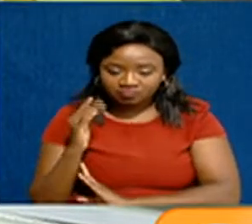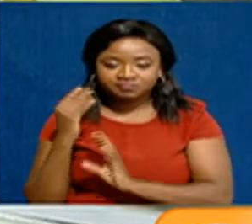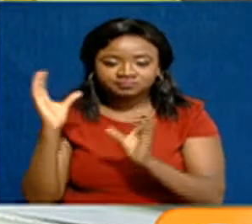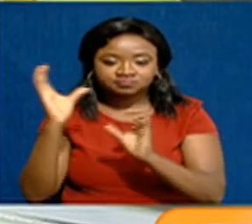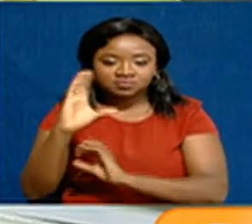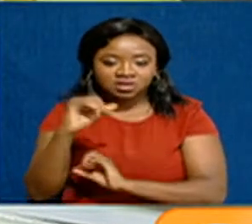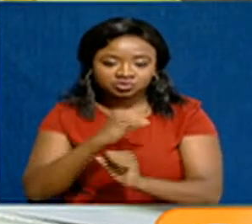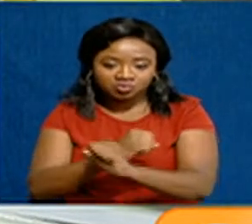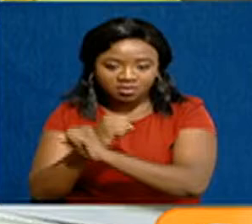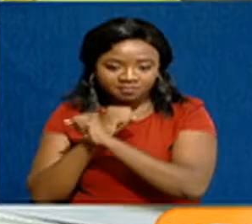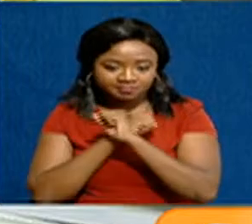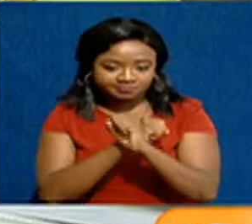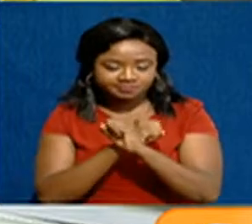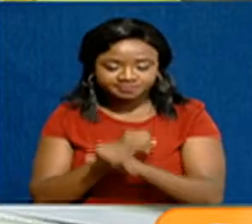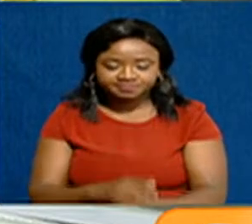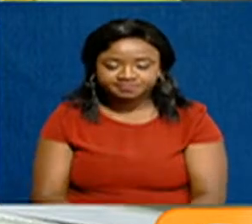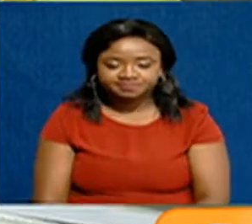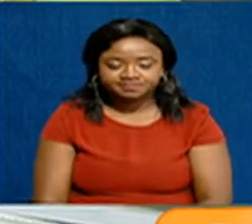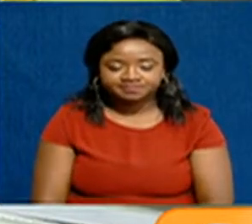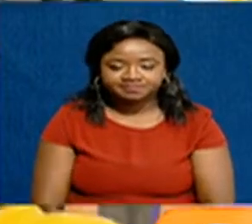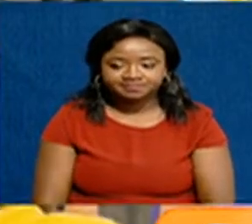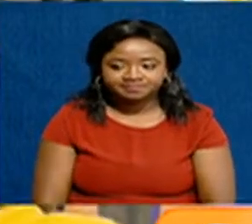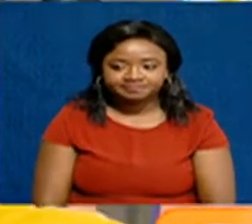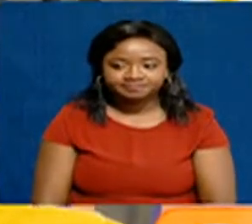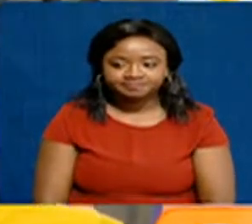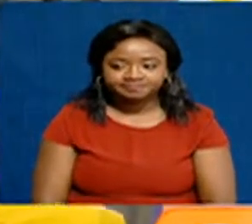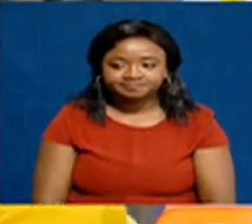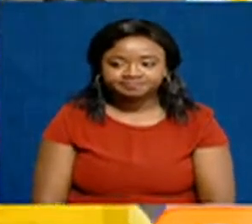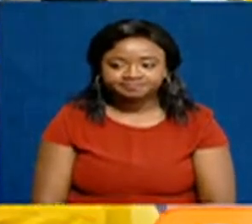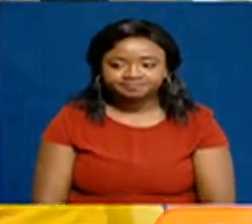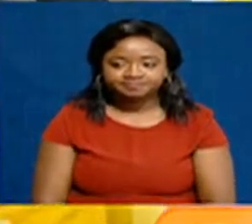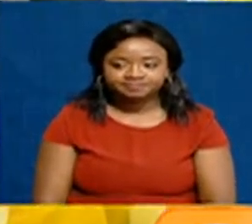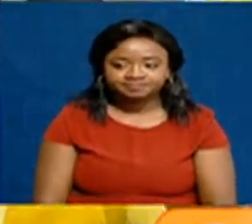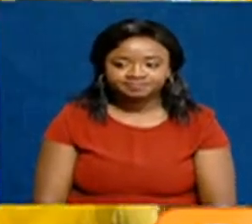get more from our very own Jasmine Wamboi.